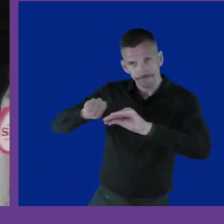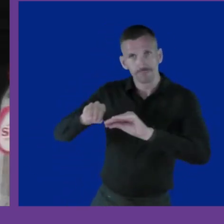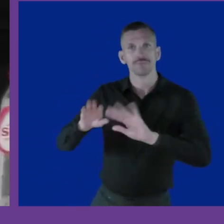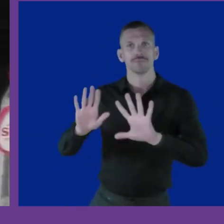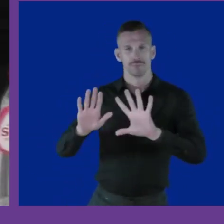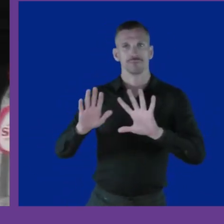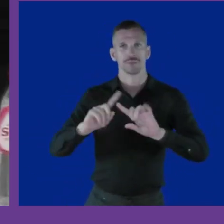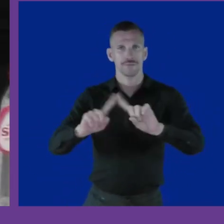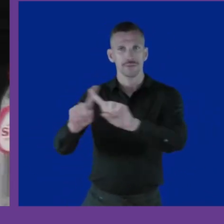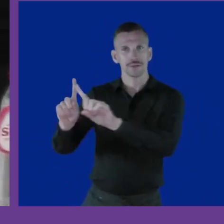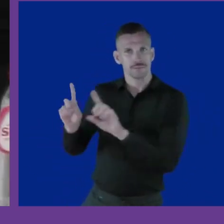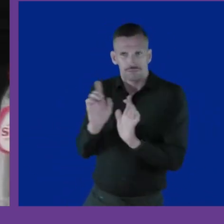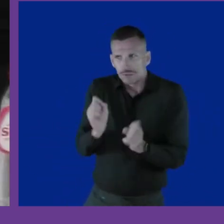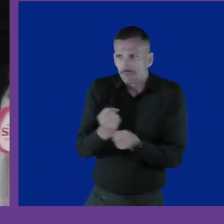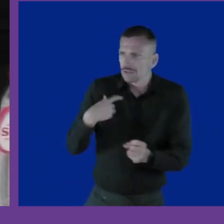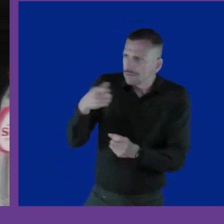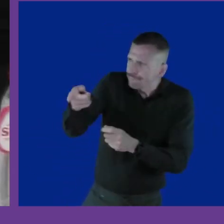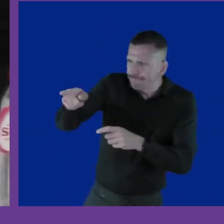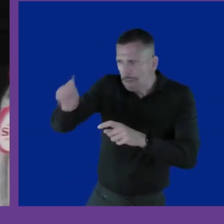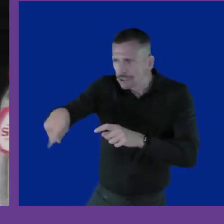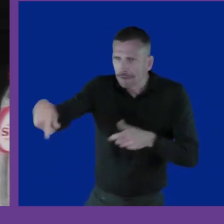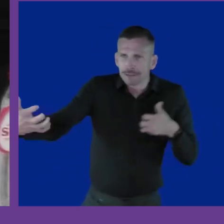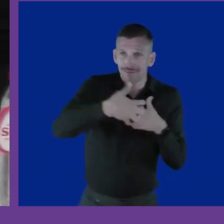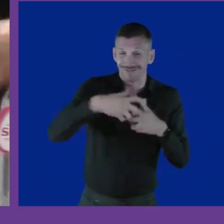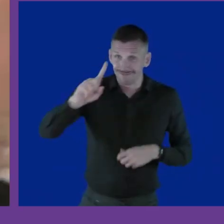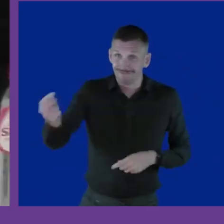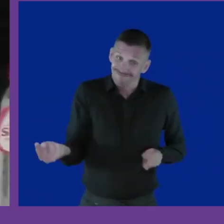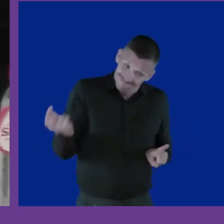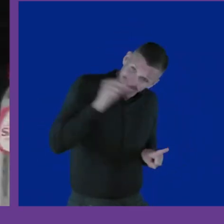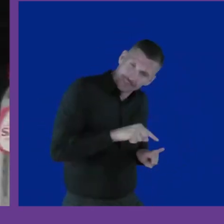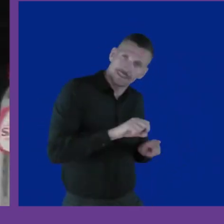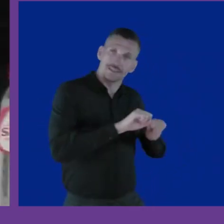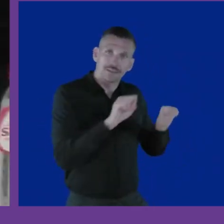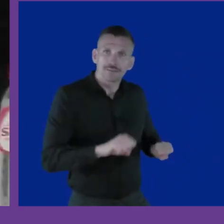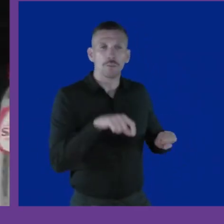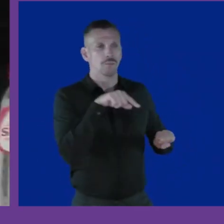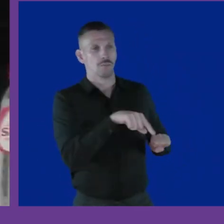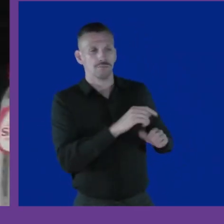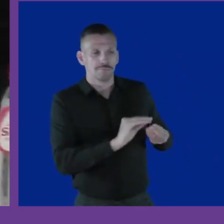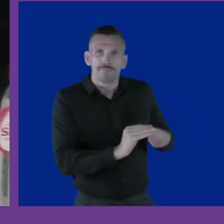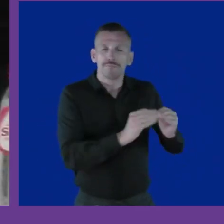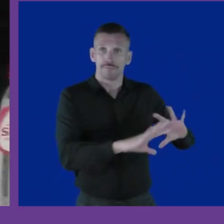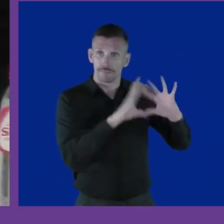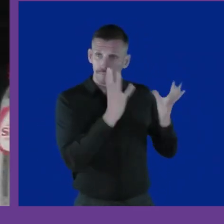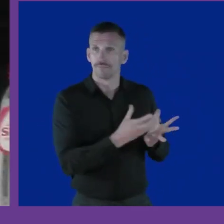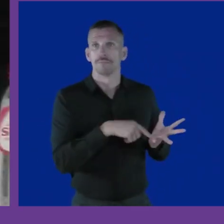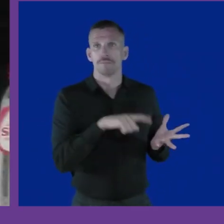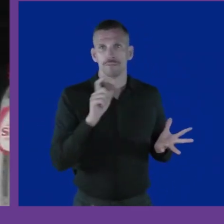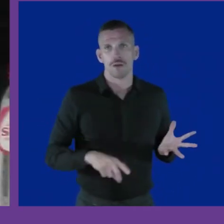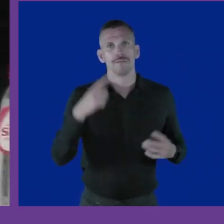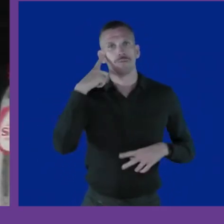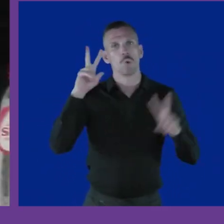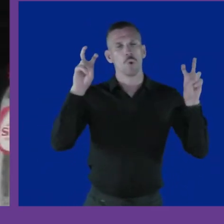not feasible. It's really about designing solutions in a way that people can easily use them. So I think when we speak